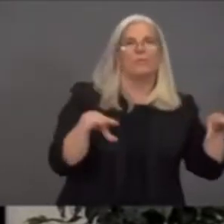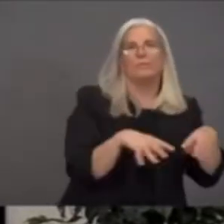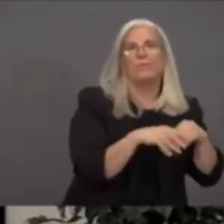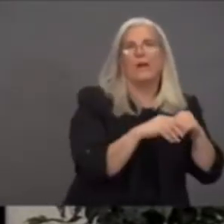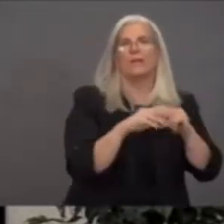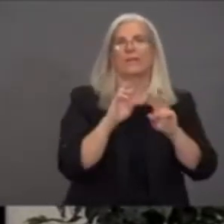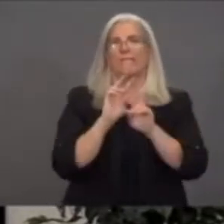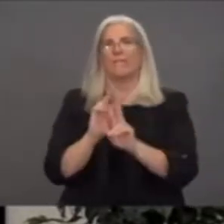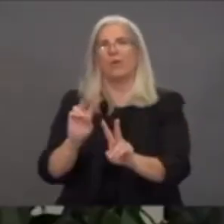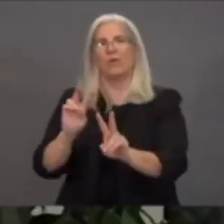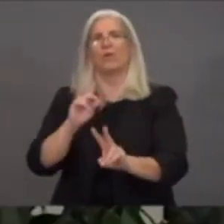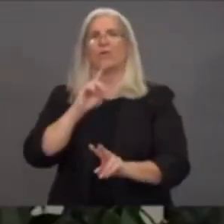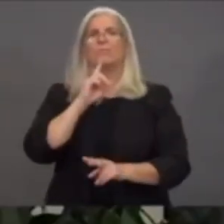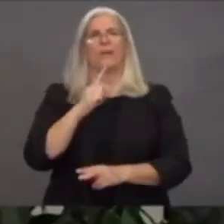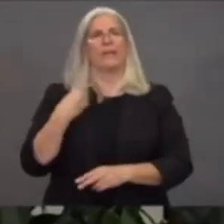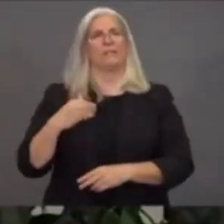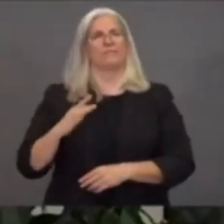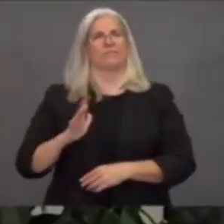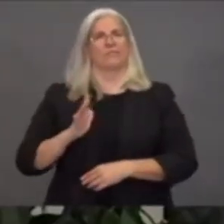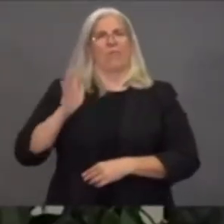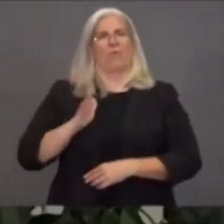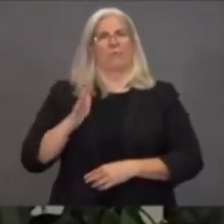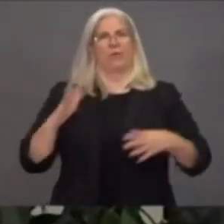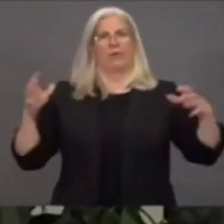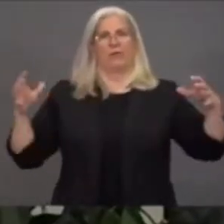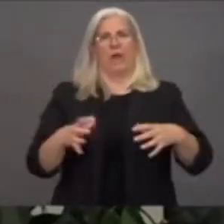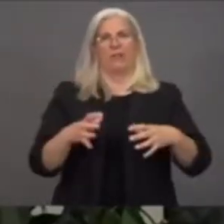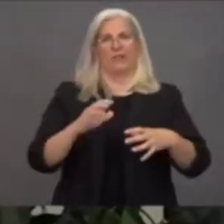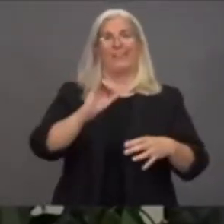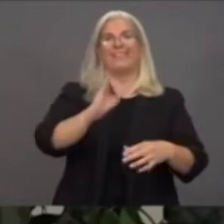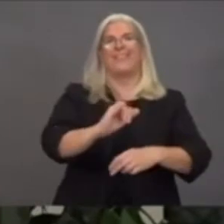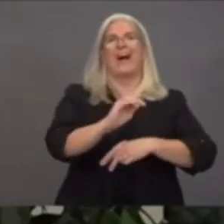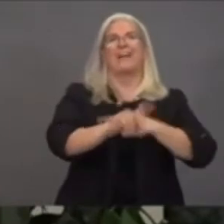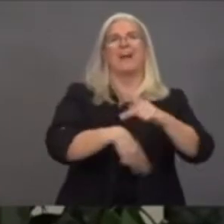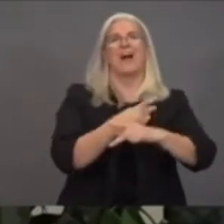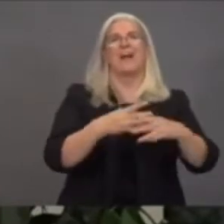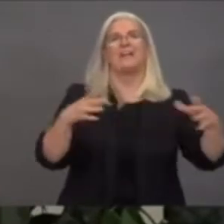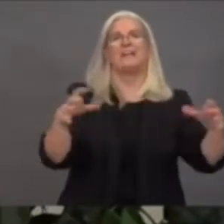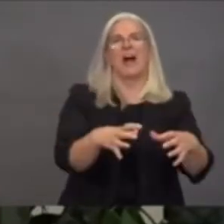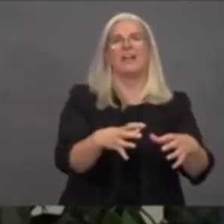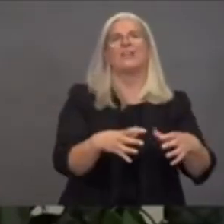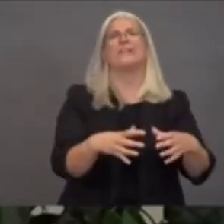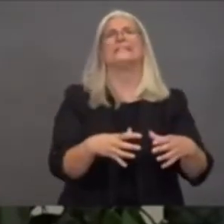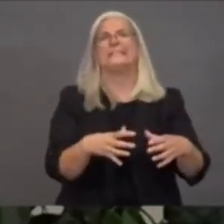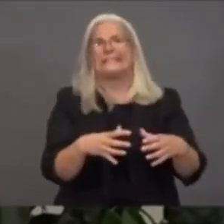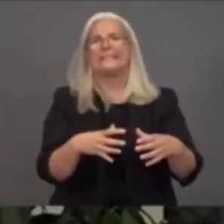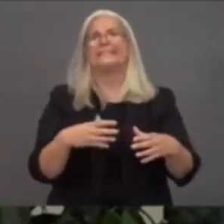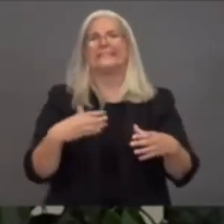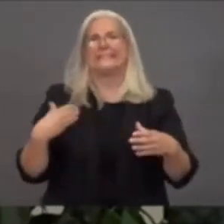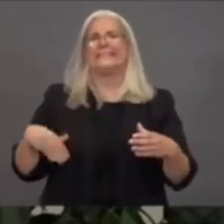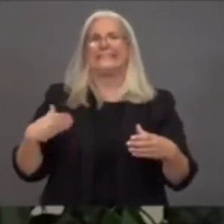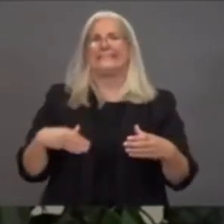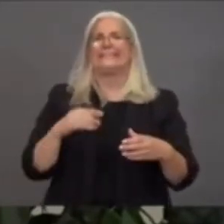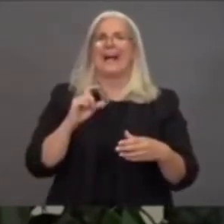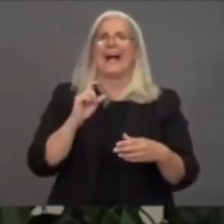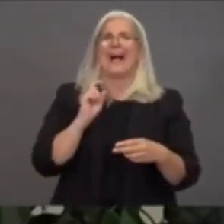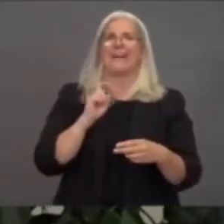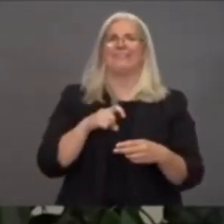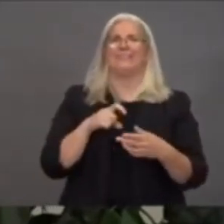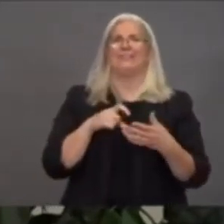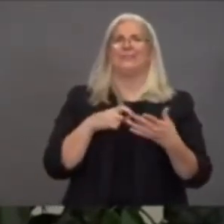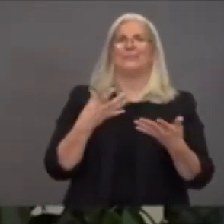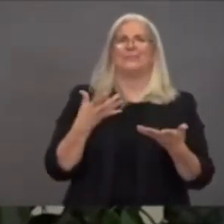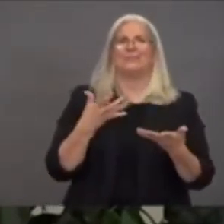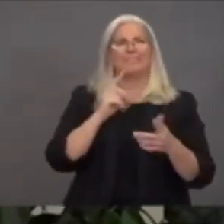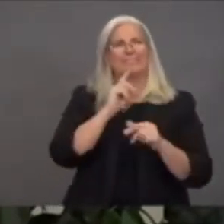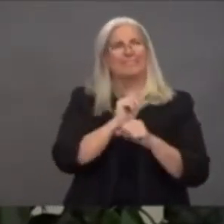of thing. And when that kind of gathering happens, definitely there needs to be the host needs